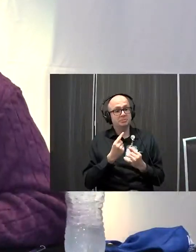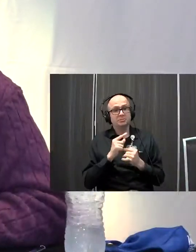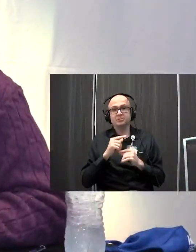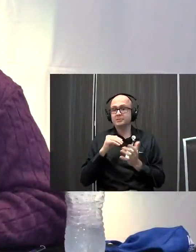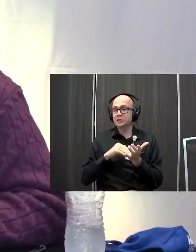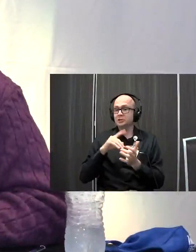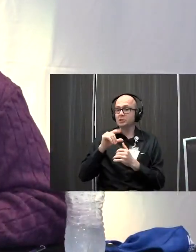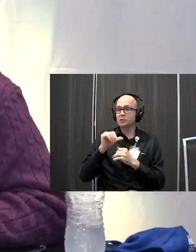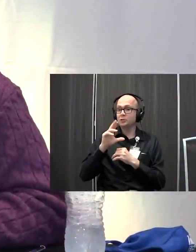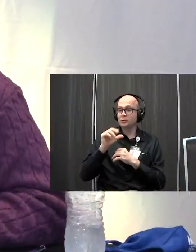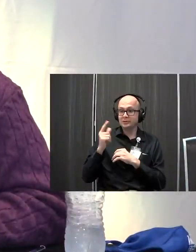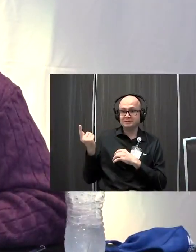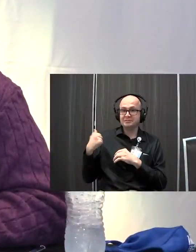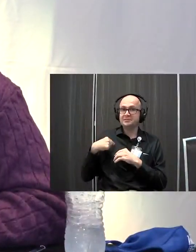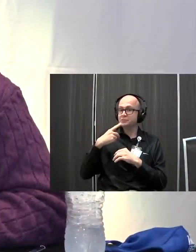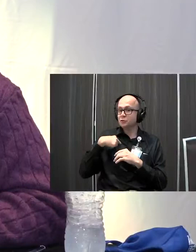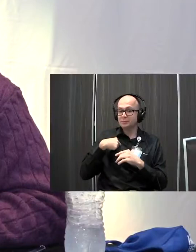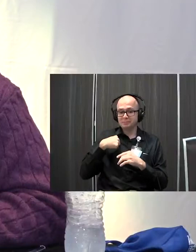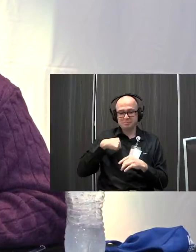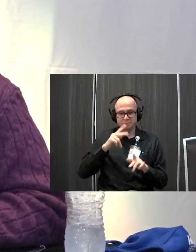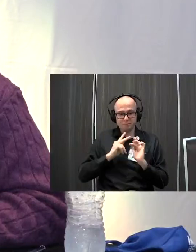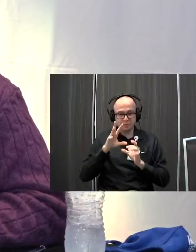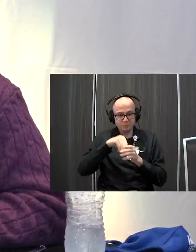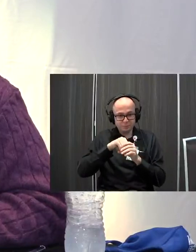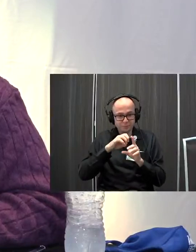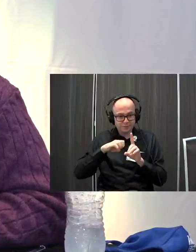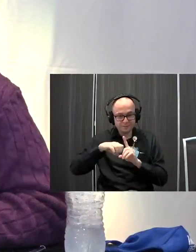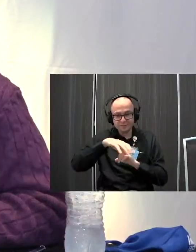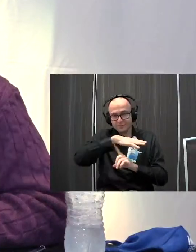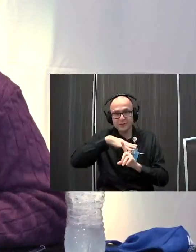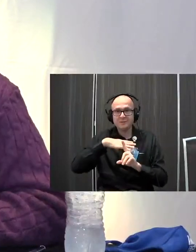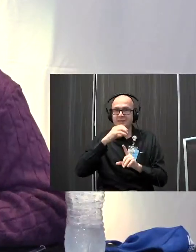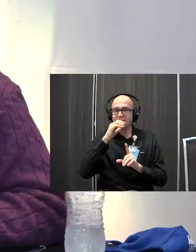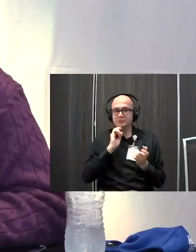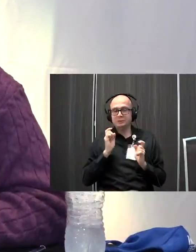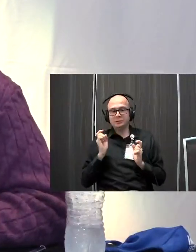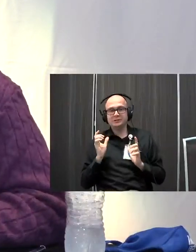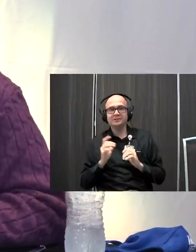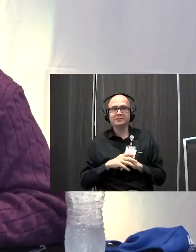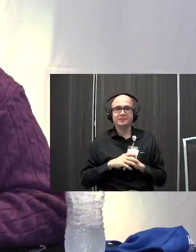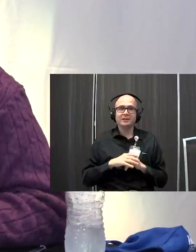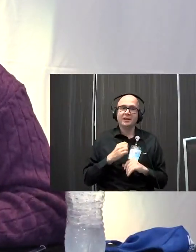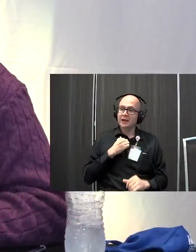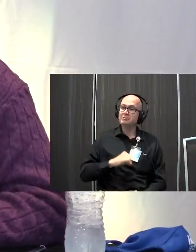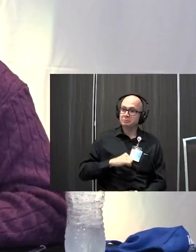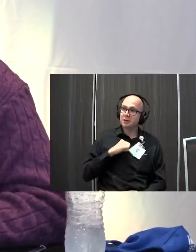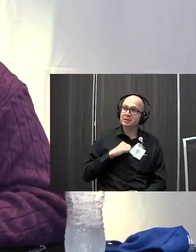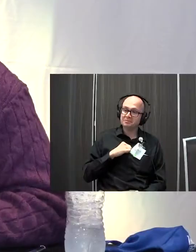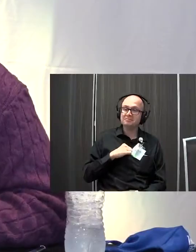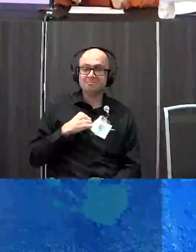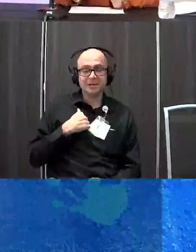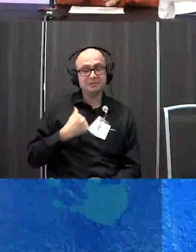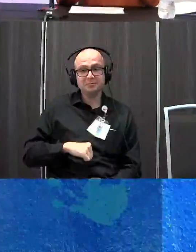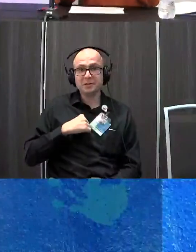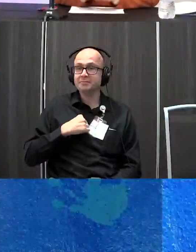Laura, Yeah. usually it's us in the environment that has to shift, not necessarily the child. Yeah, actually, I was kind of proud of Cole, Yeah, I have to say, because